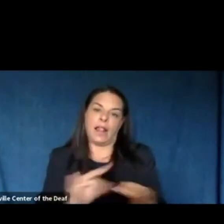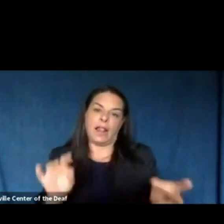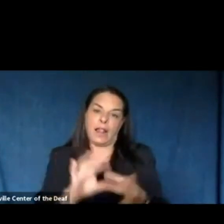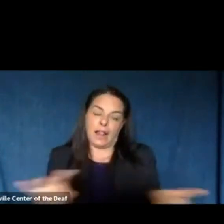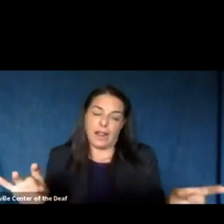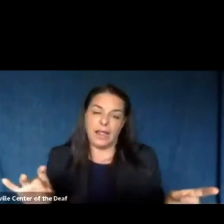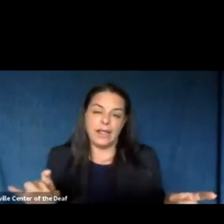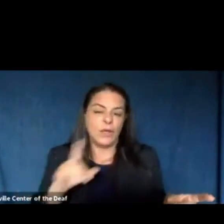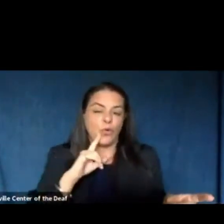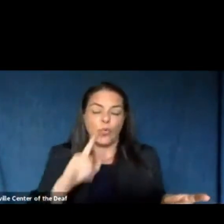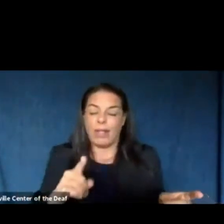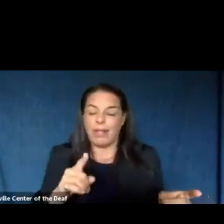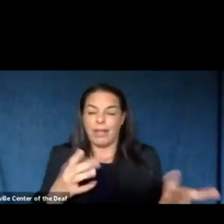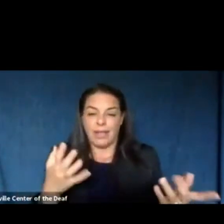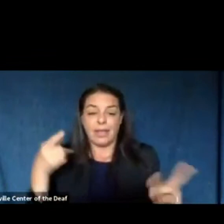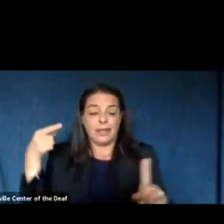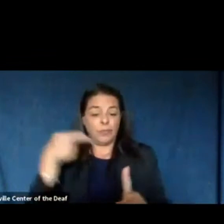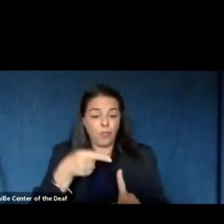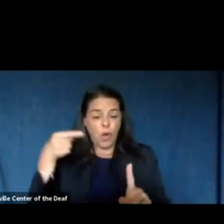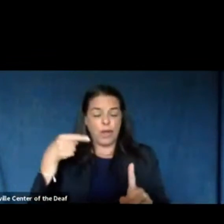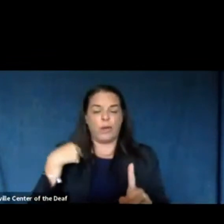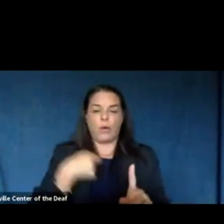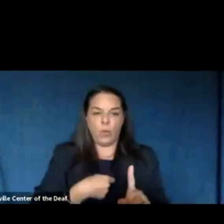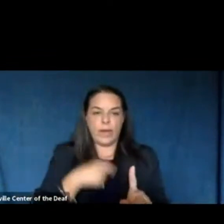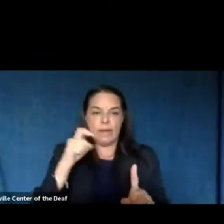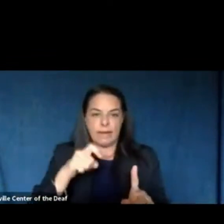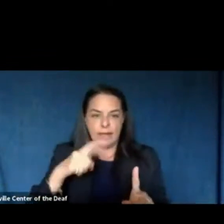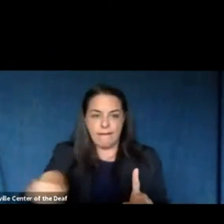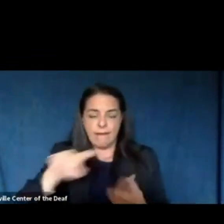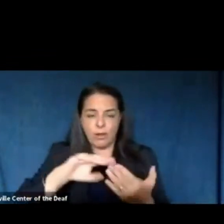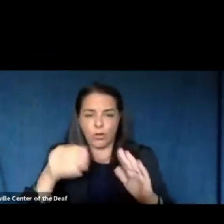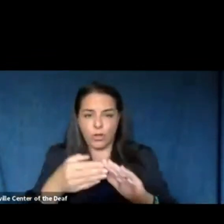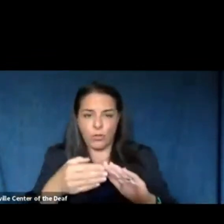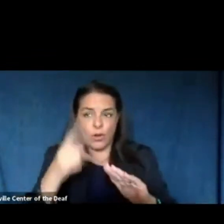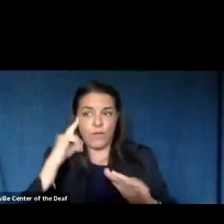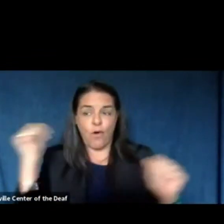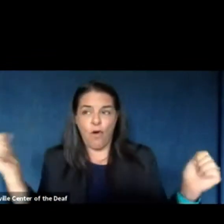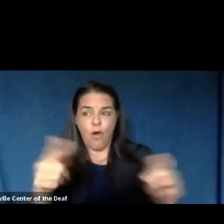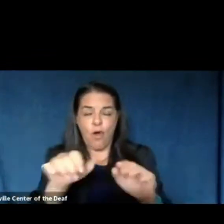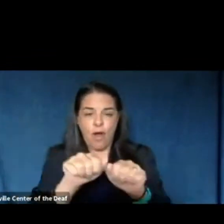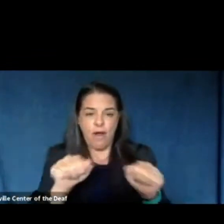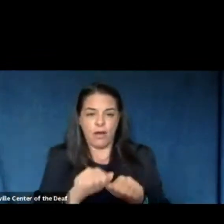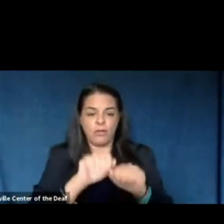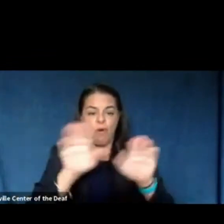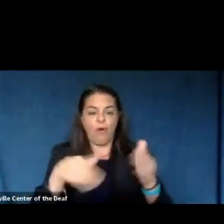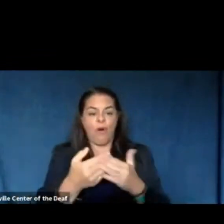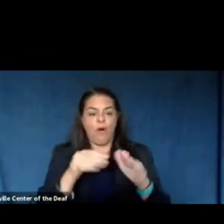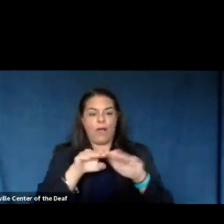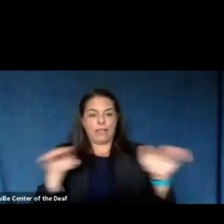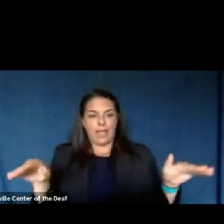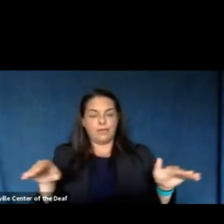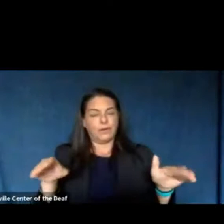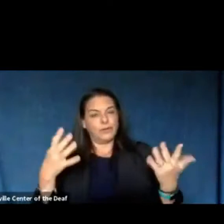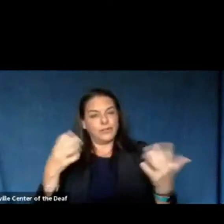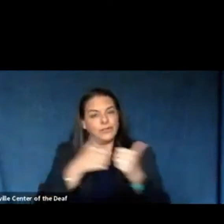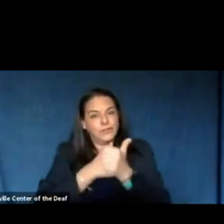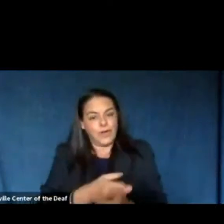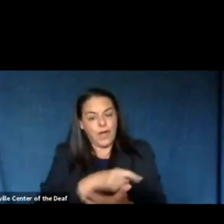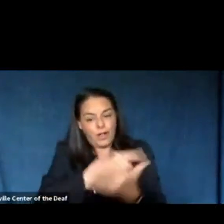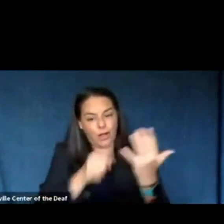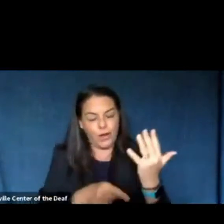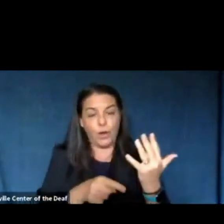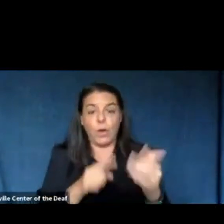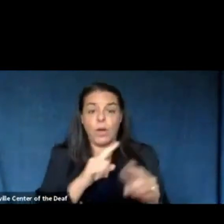really coming down to we need the buy-in of the community in all areas and all levels. But given the rate of increase that we're